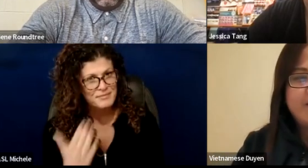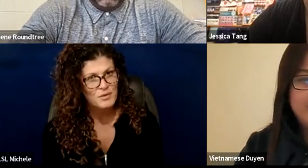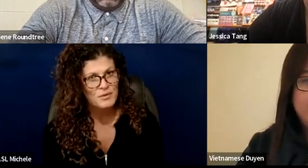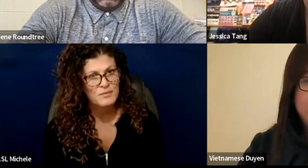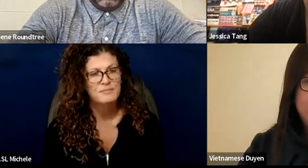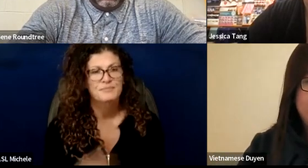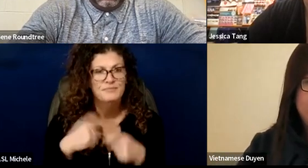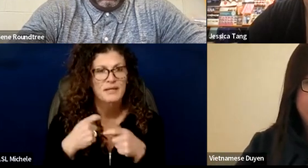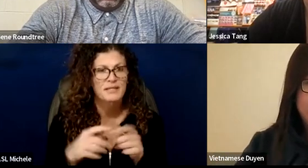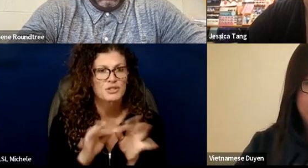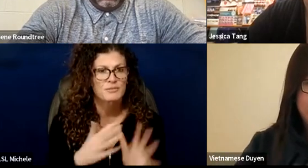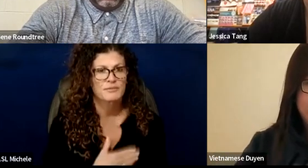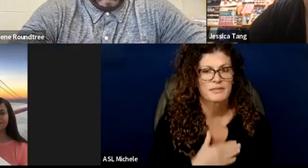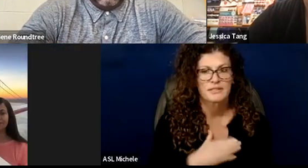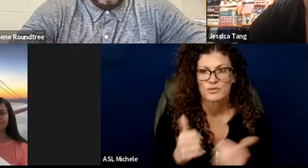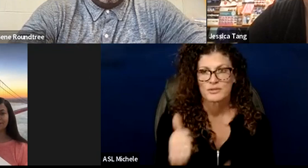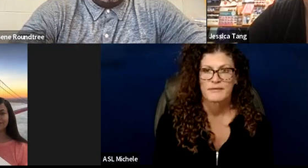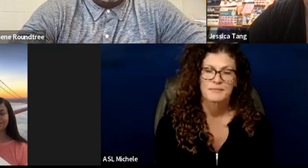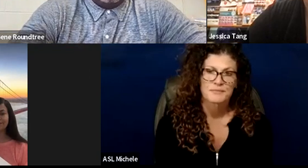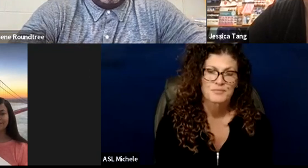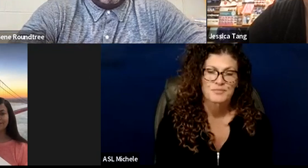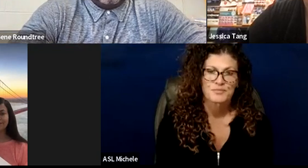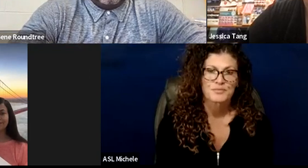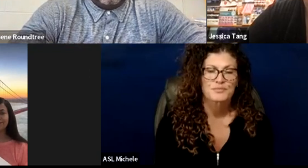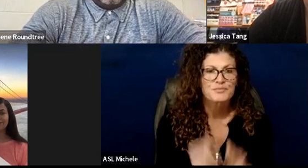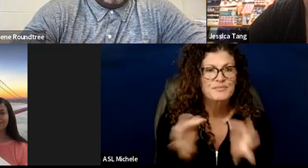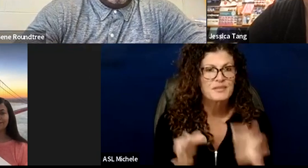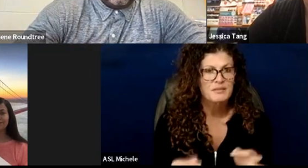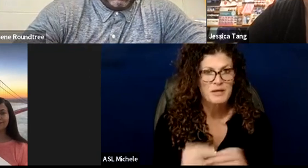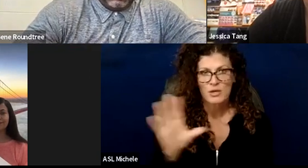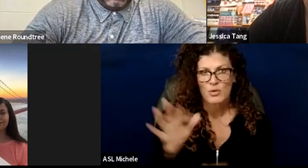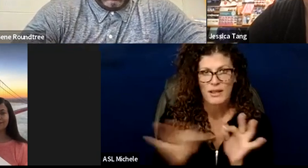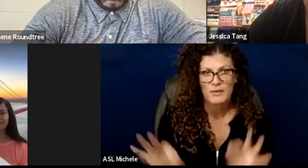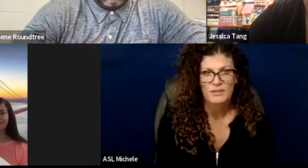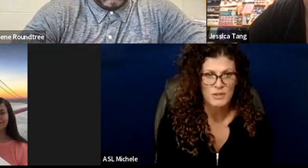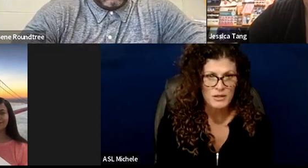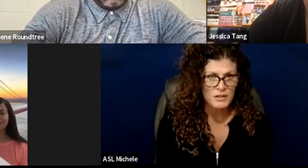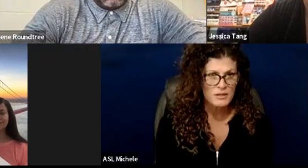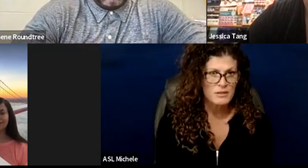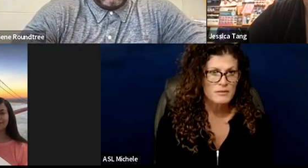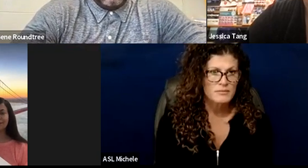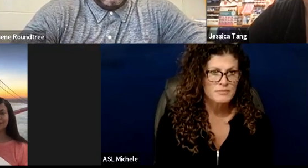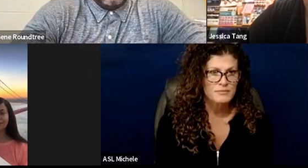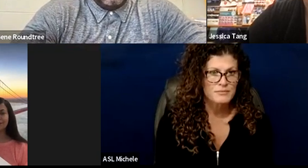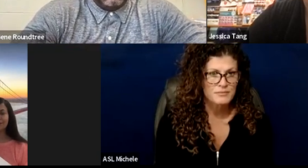our Spanish interpreter please introduce yourself and give Zoom instructions in Spanish?